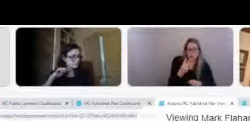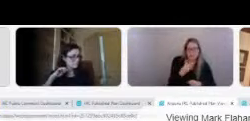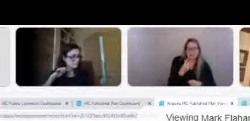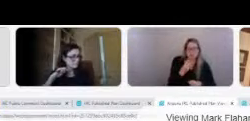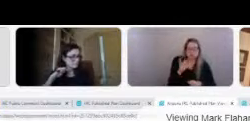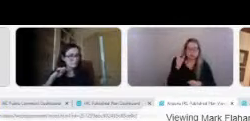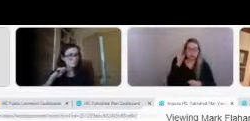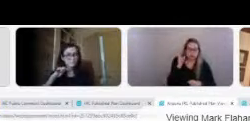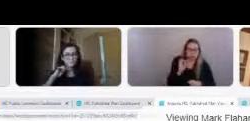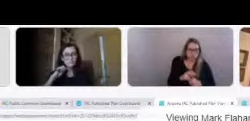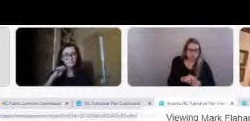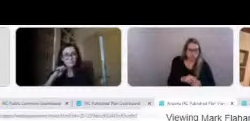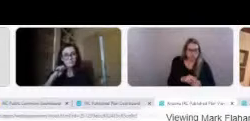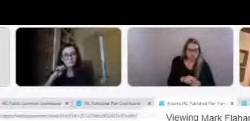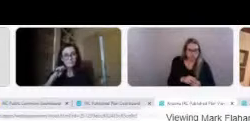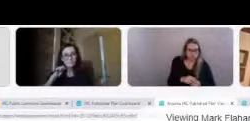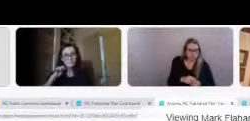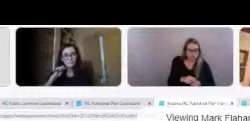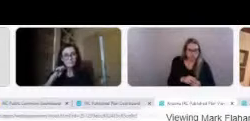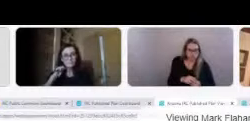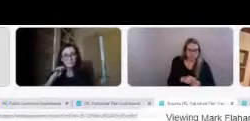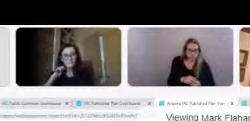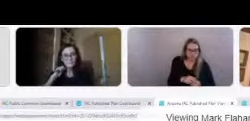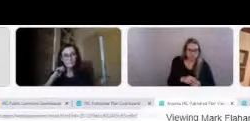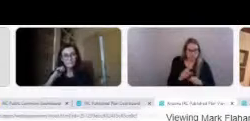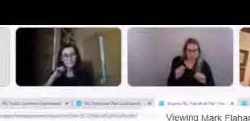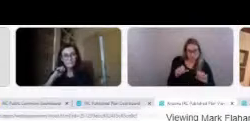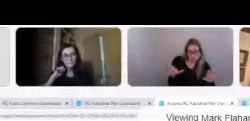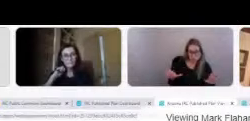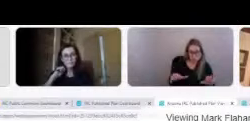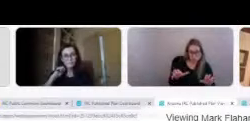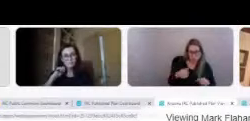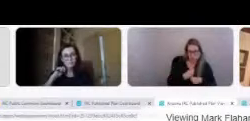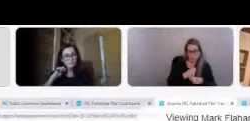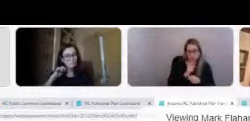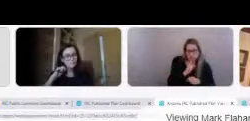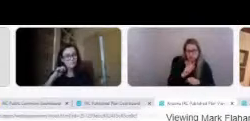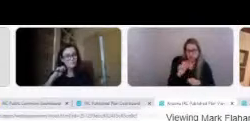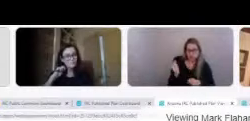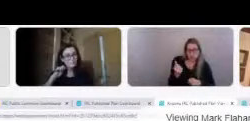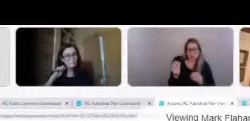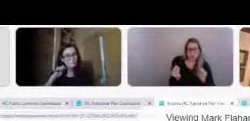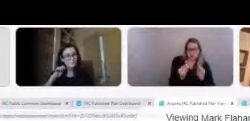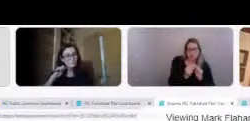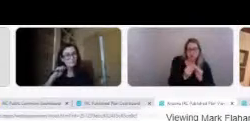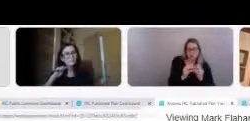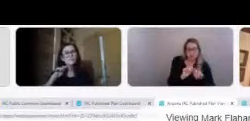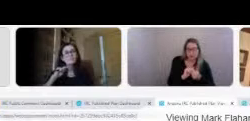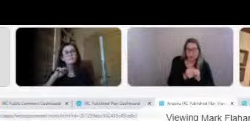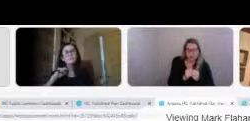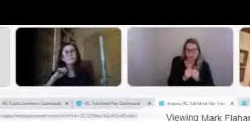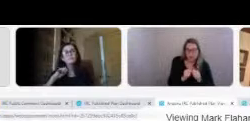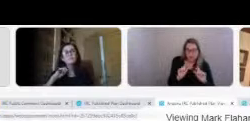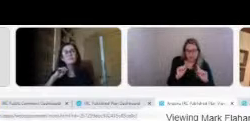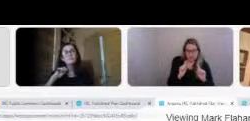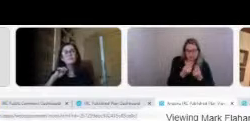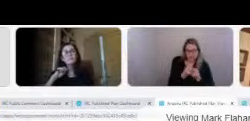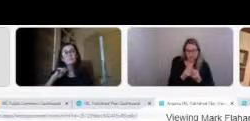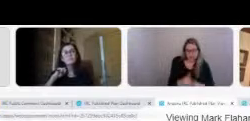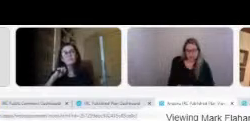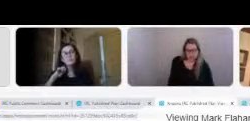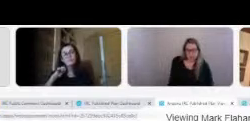heard you can do this by making sure that there are more competitive districts